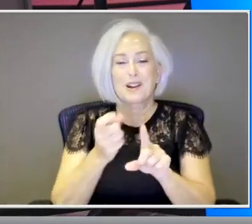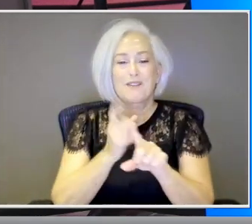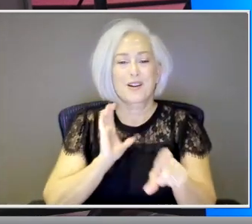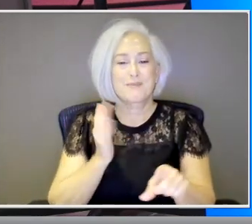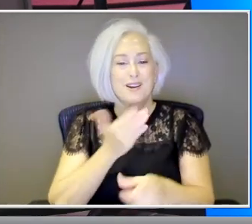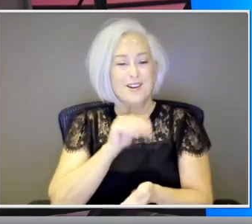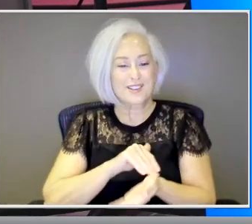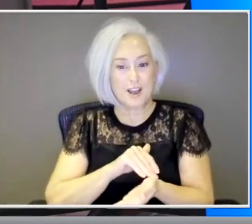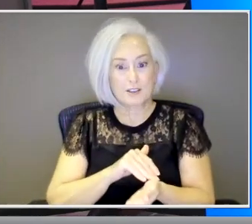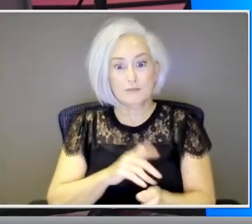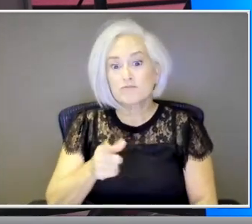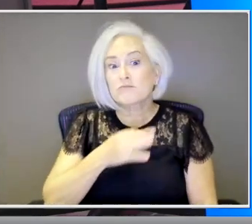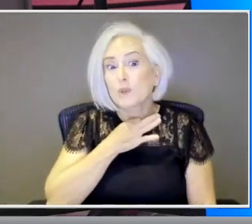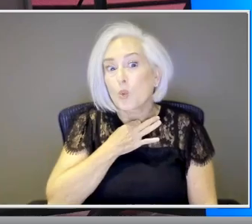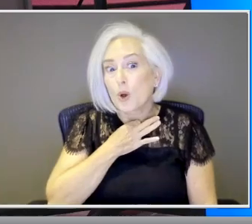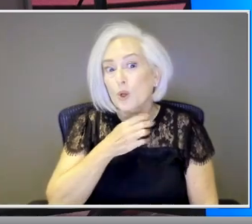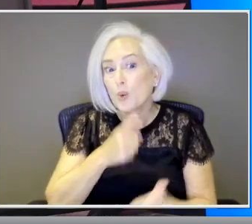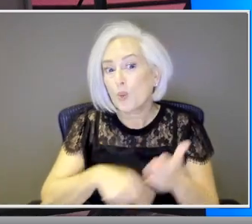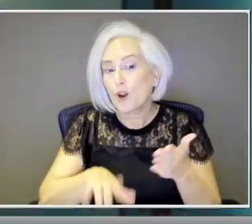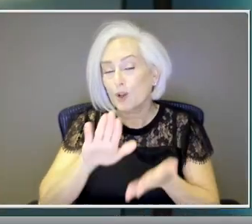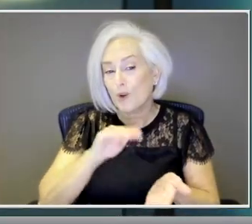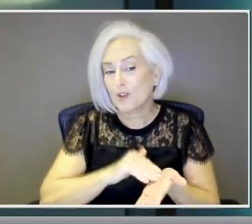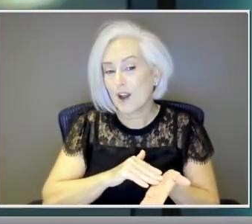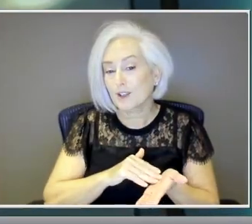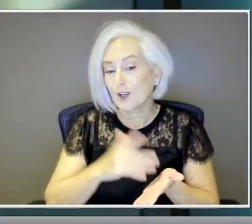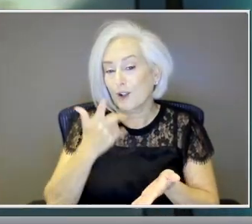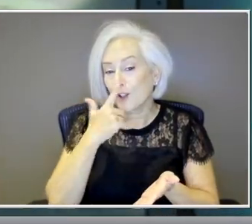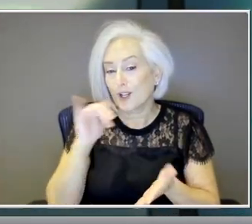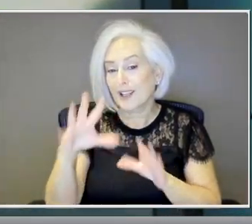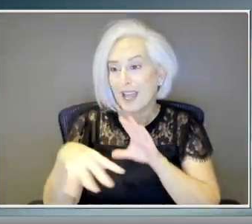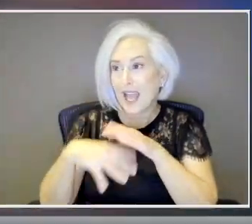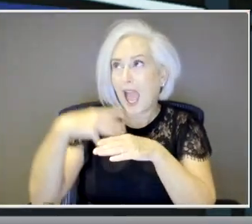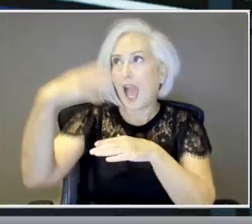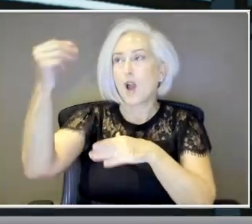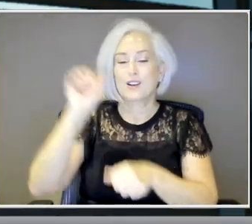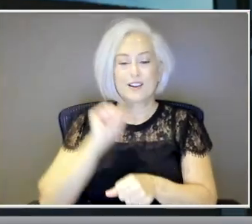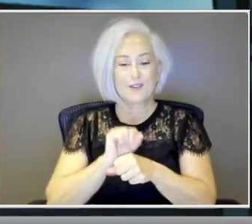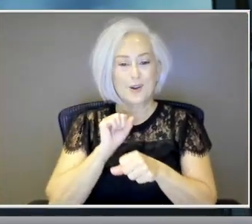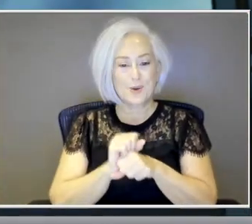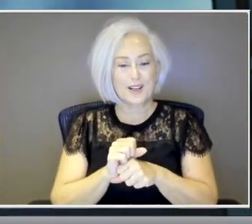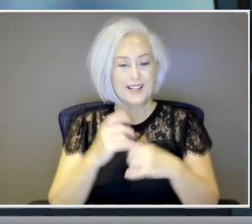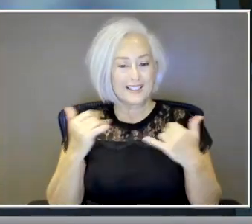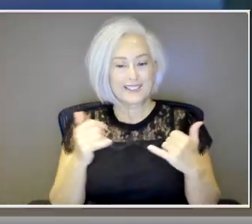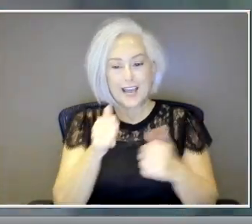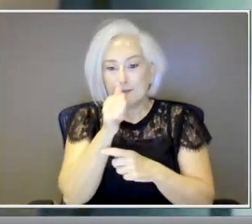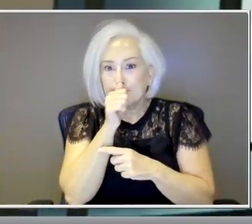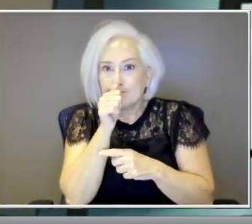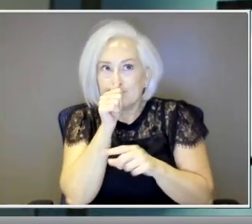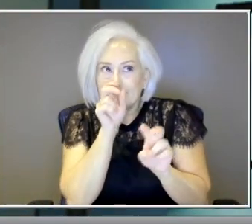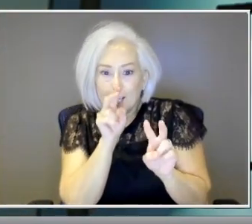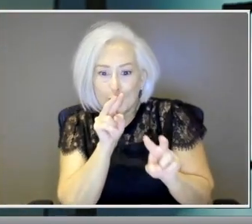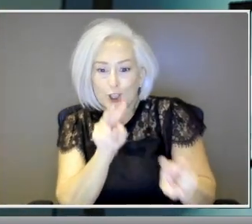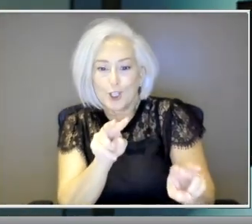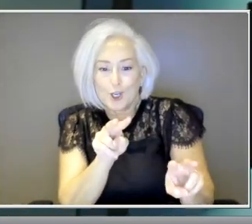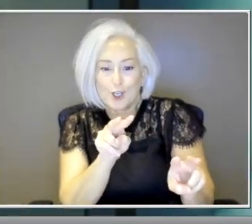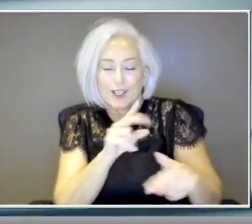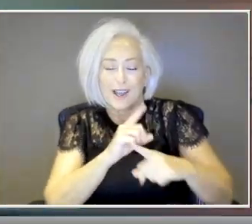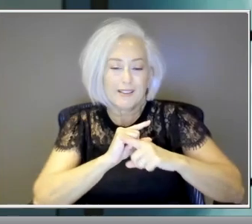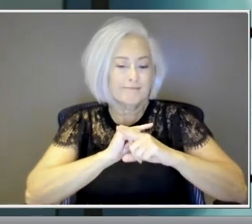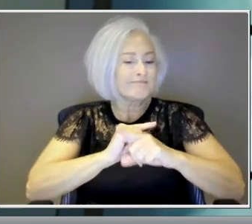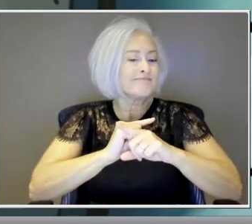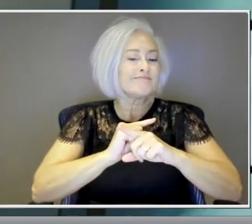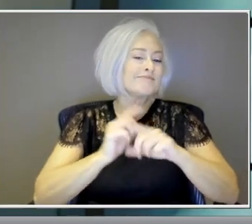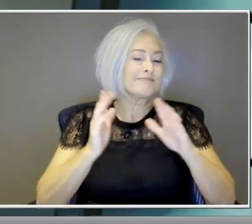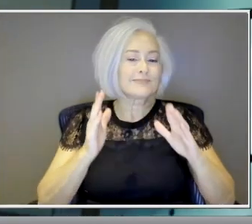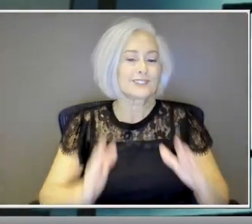ever wondered what your doctor is like outside of work? Now for a secret look into the guardians of healthcare at the University of